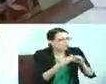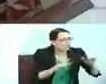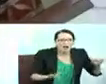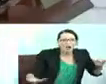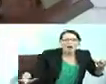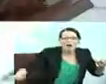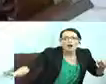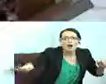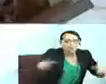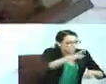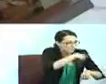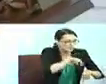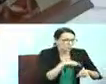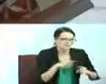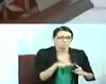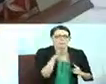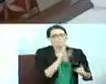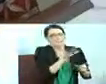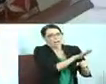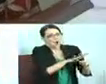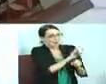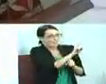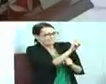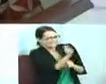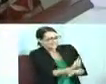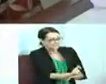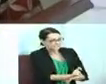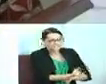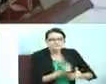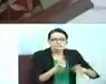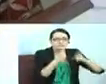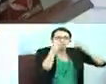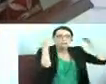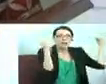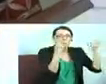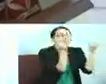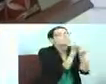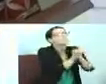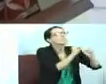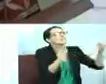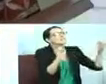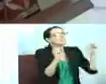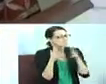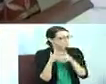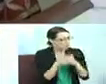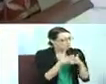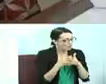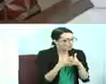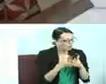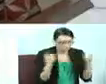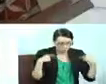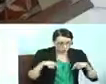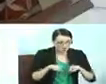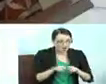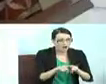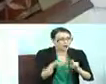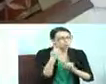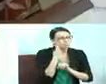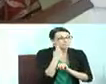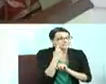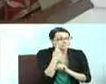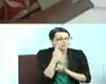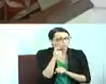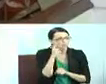the nation, especially Texas, celebrate freedom in America. While the recent